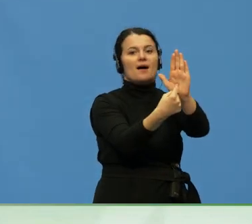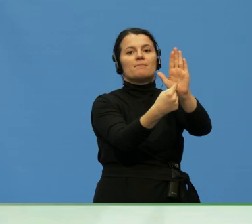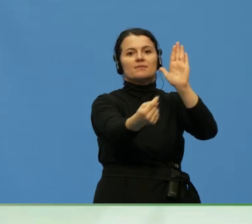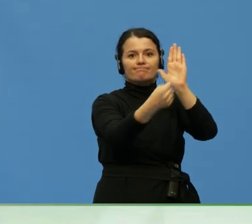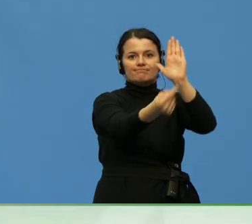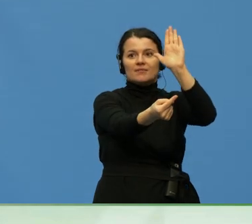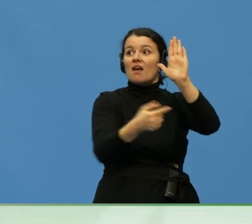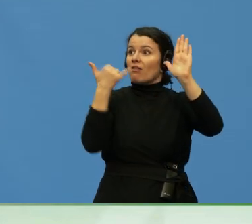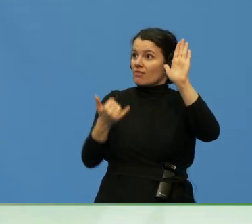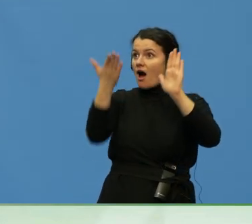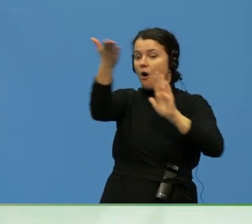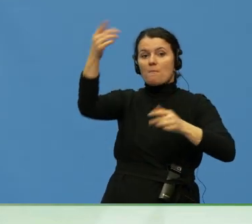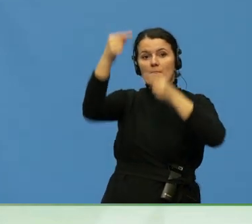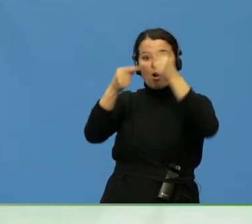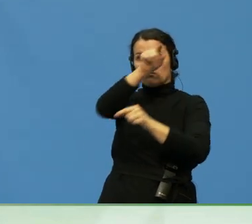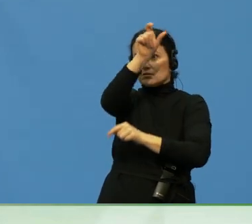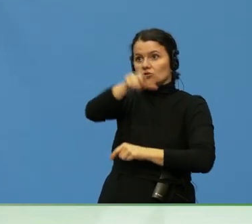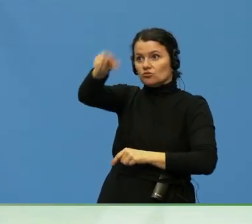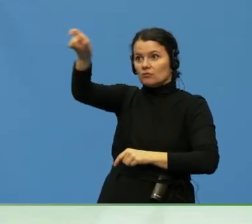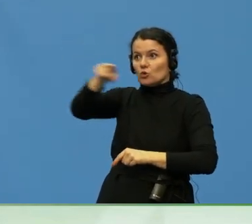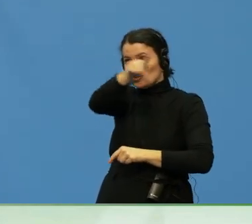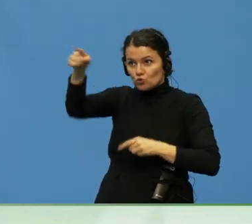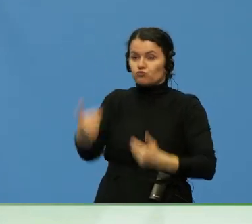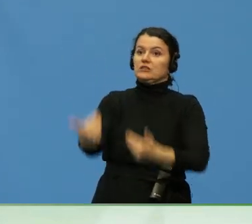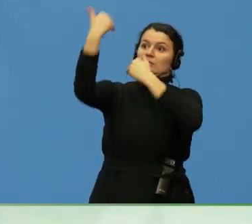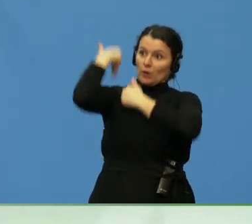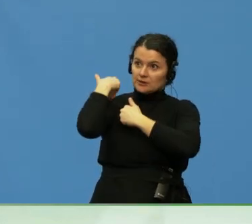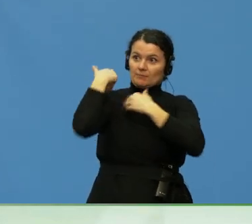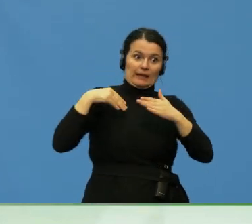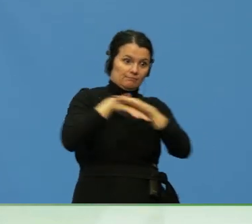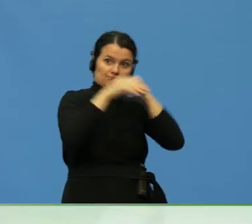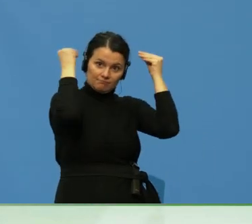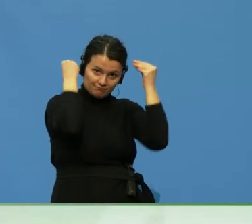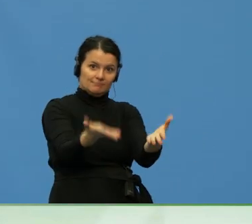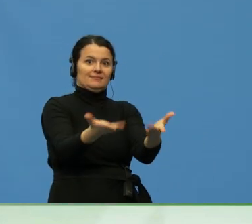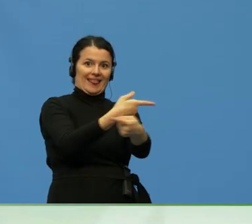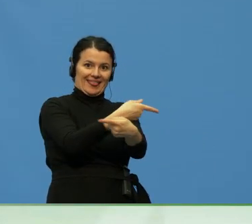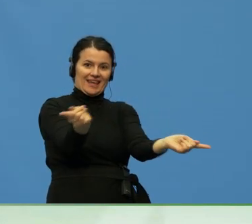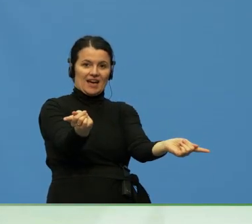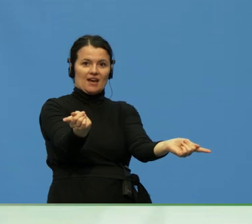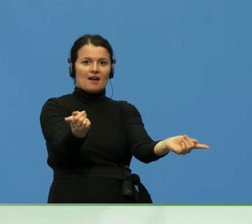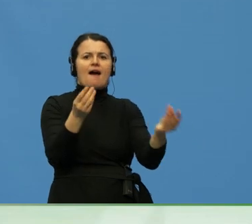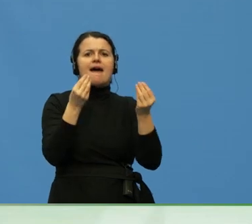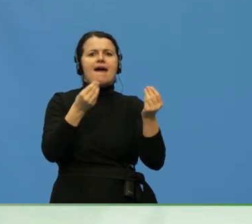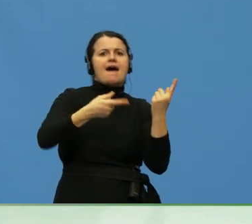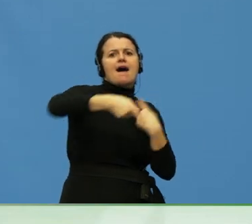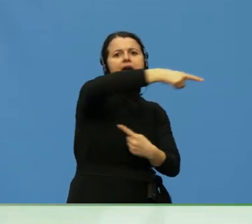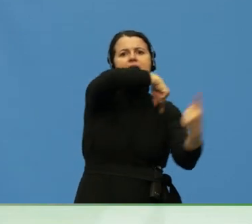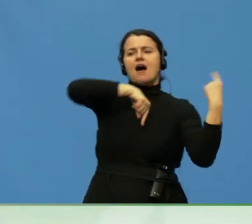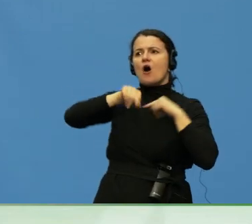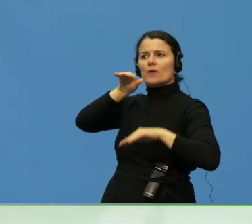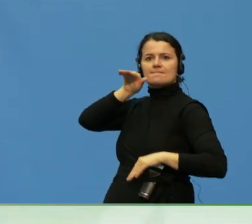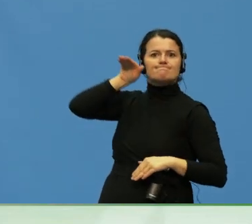laws, the policies, to make sure that accessibility is